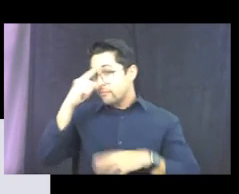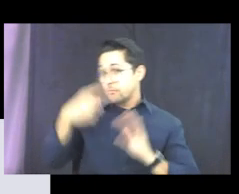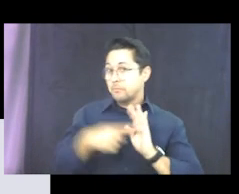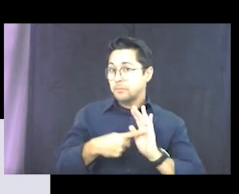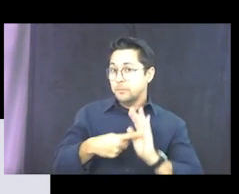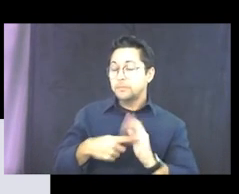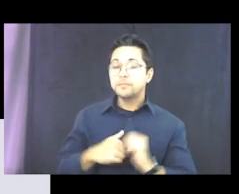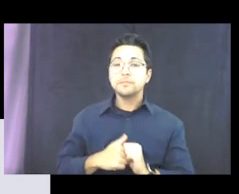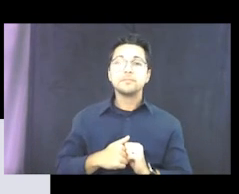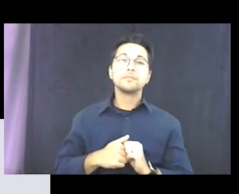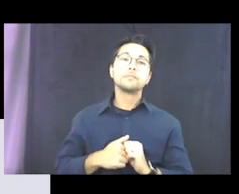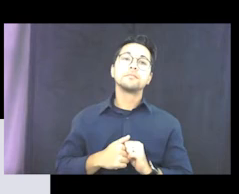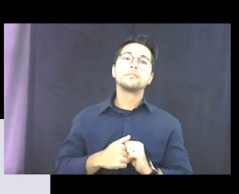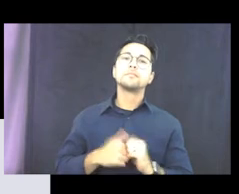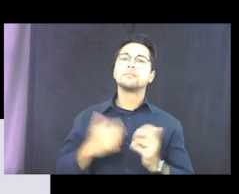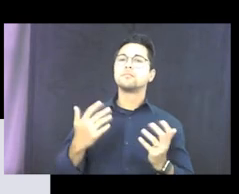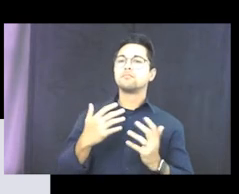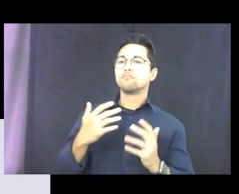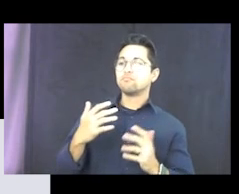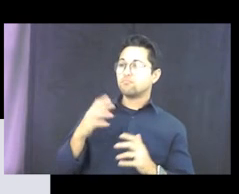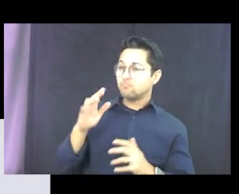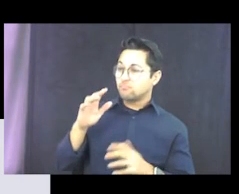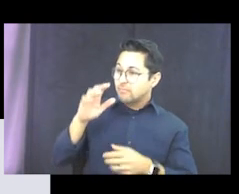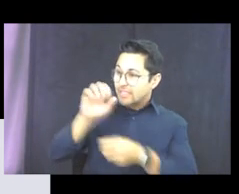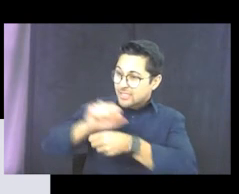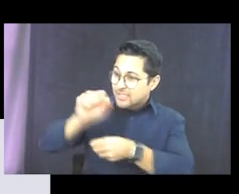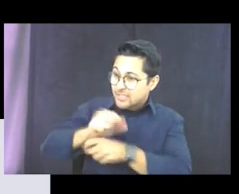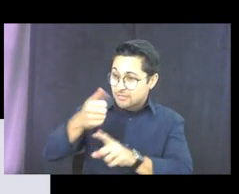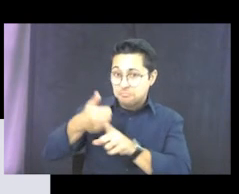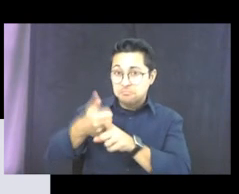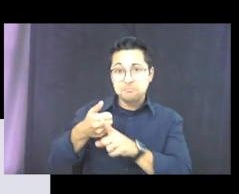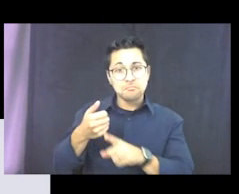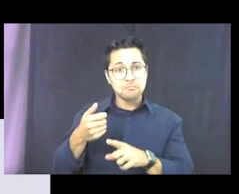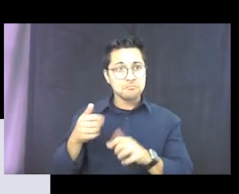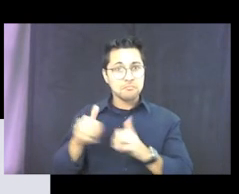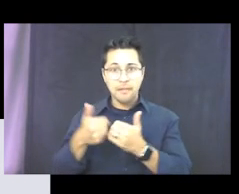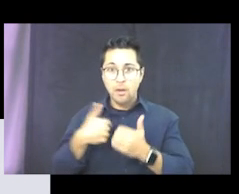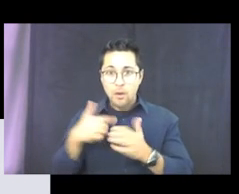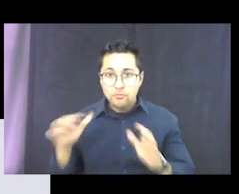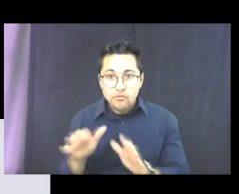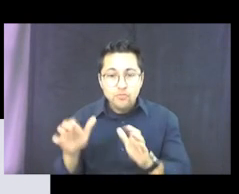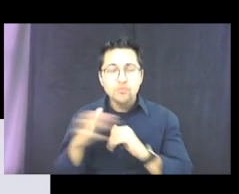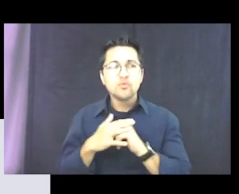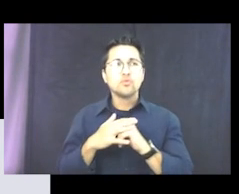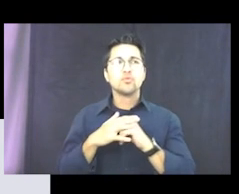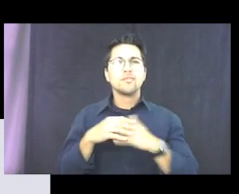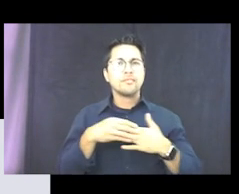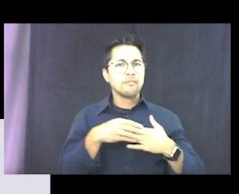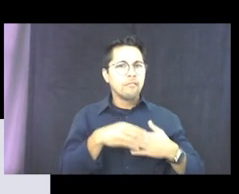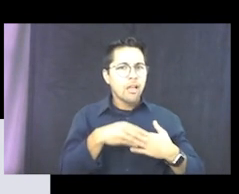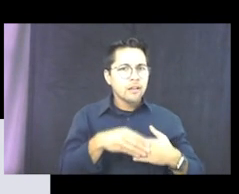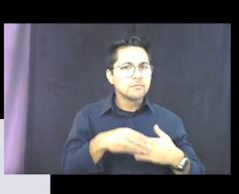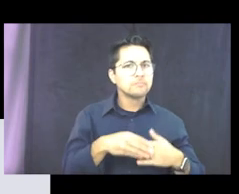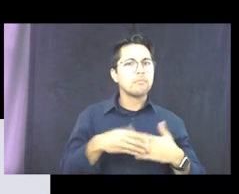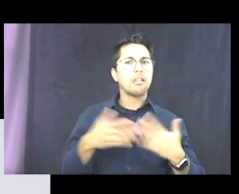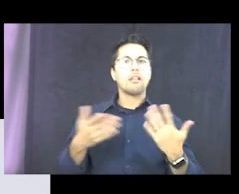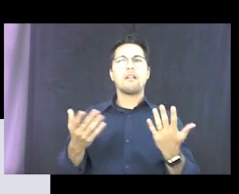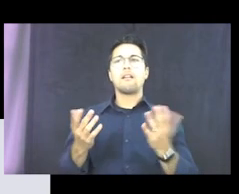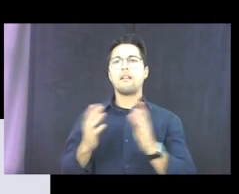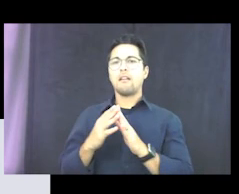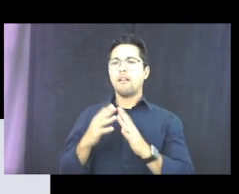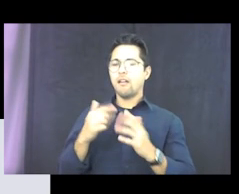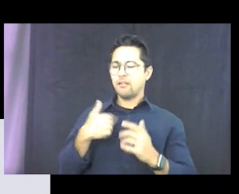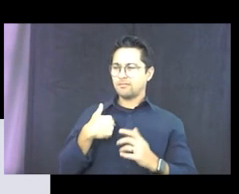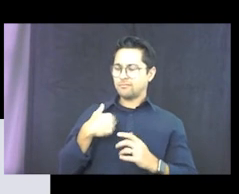example. Was it the task and how am I doing it? The flexibility was called upon, and I